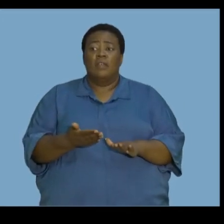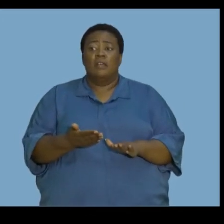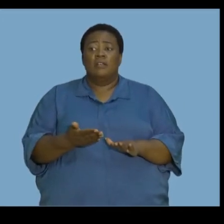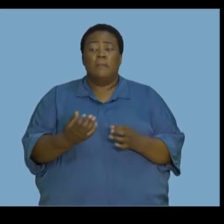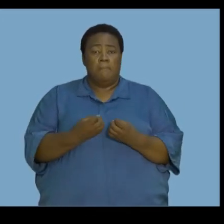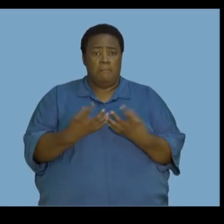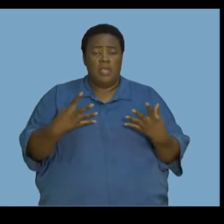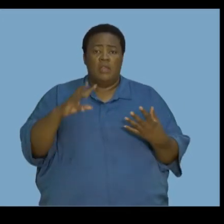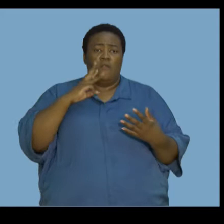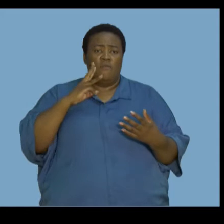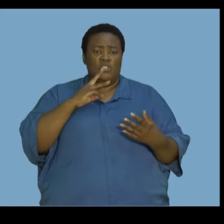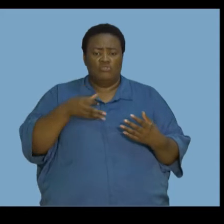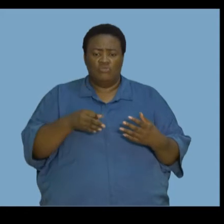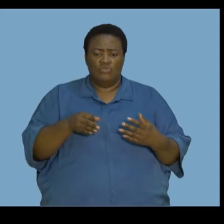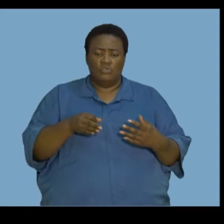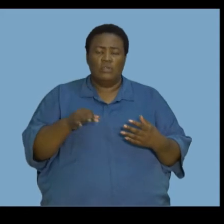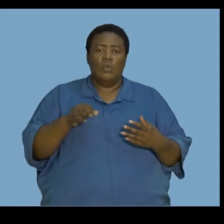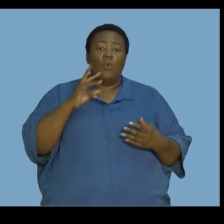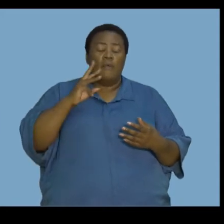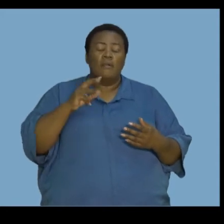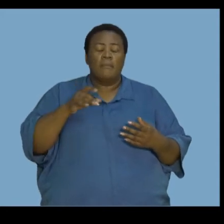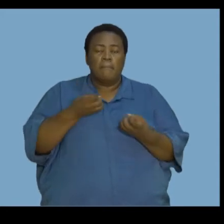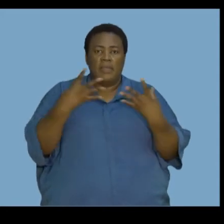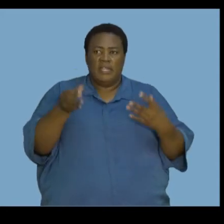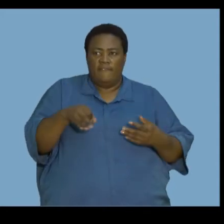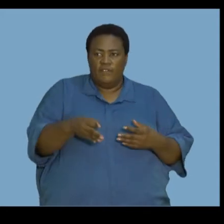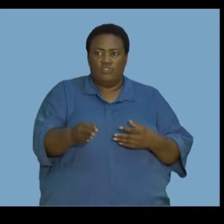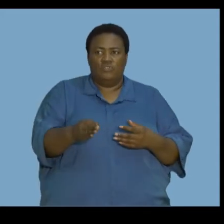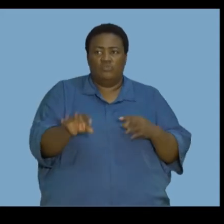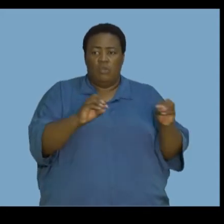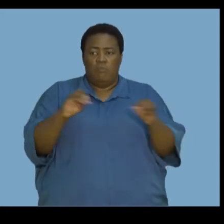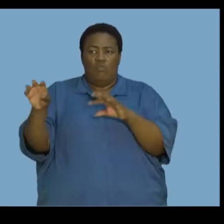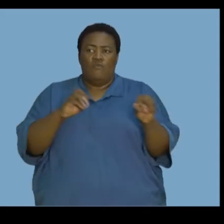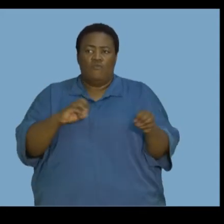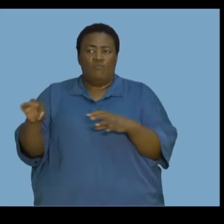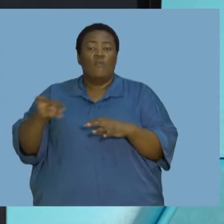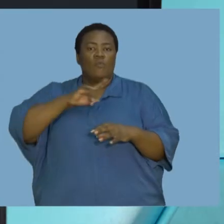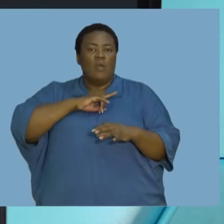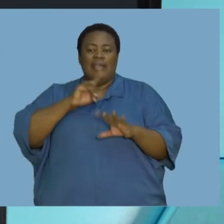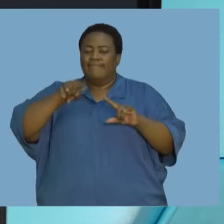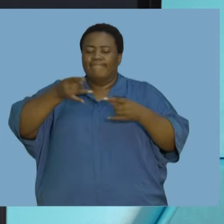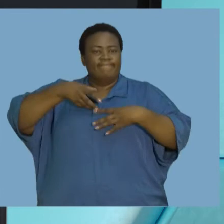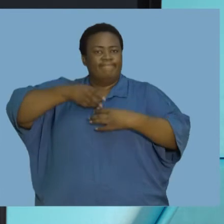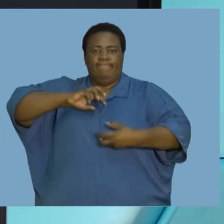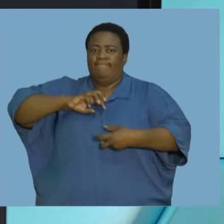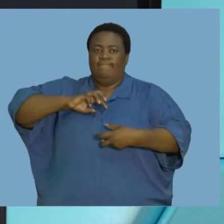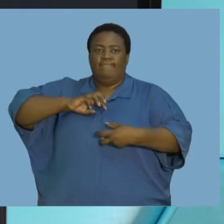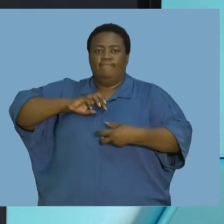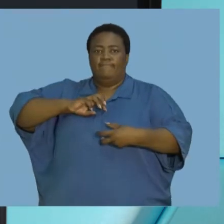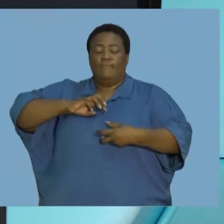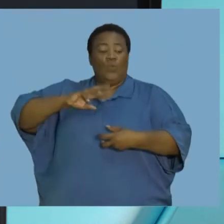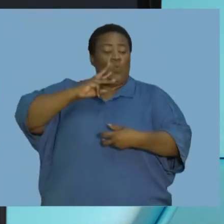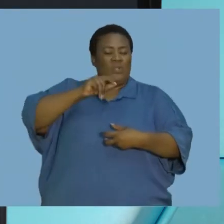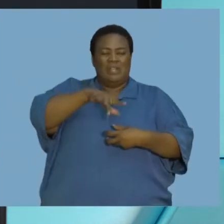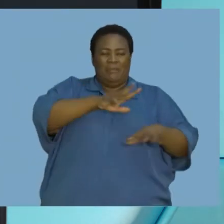many species of fish are removed from the water body, not by choice, but purely because they're not able to adapt to